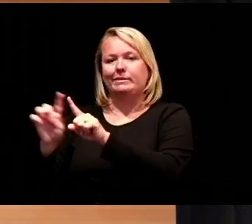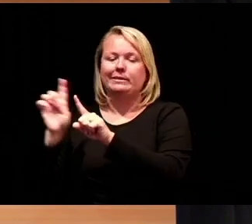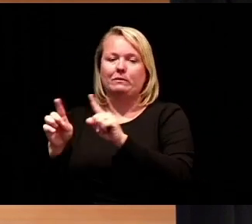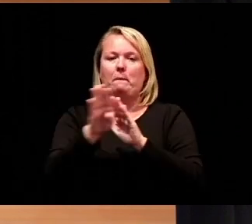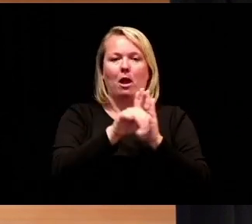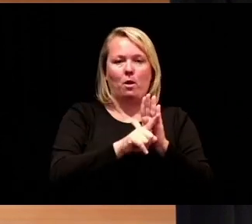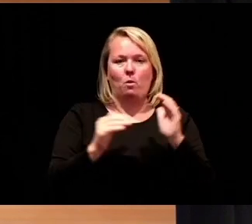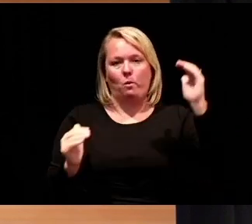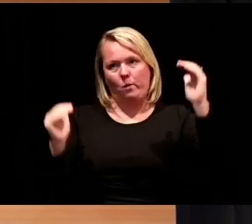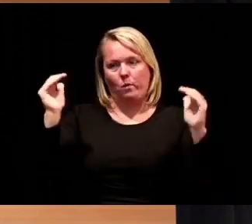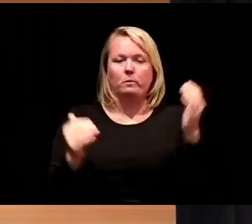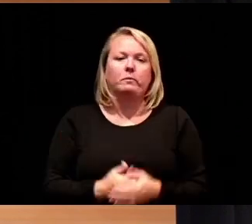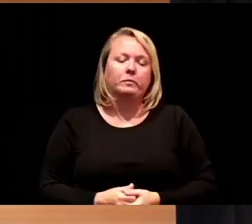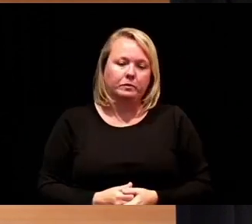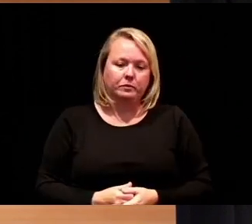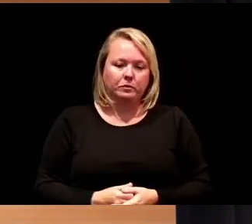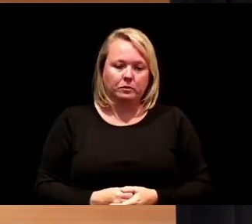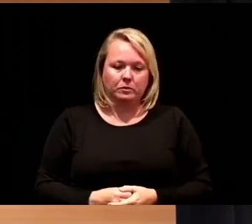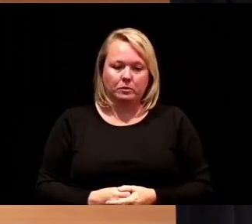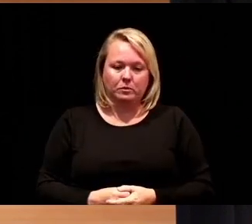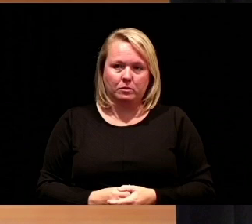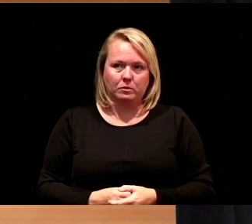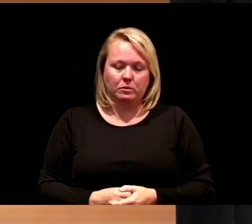crippling poverty, etc.